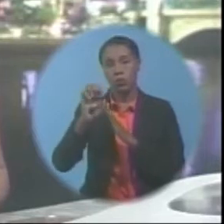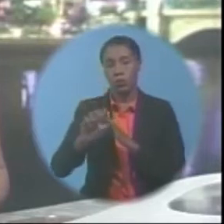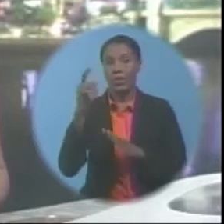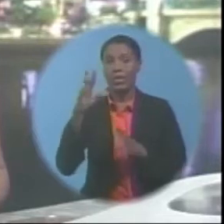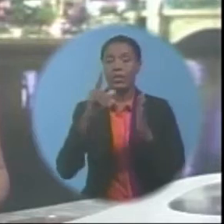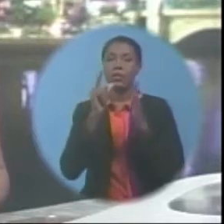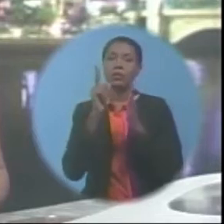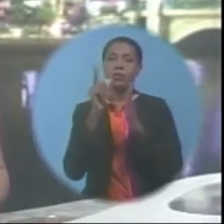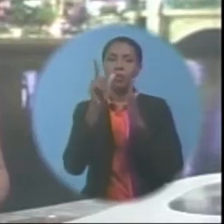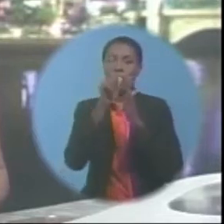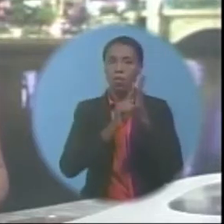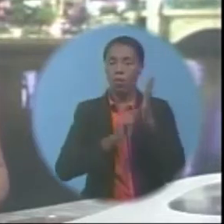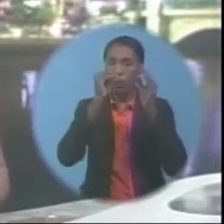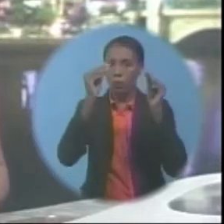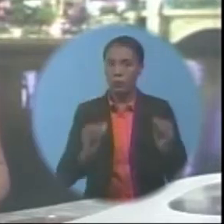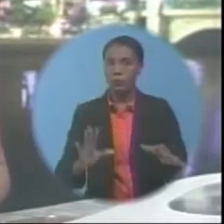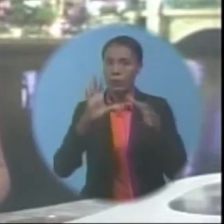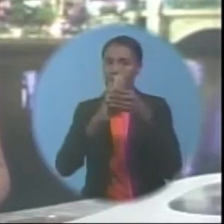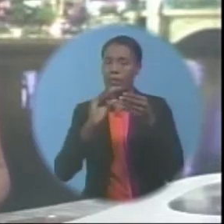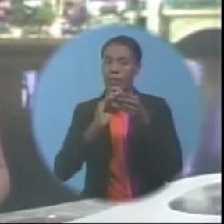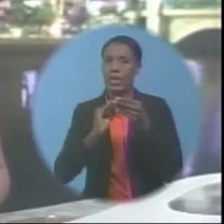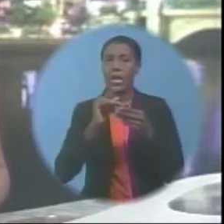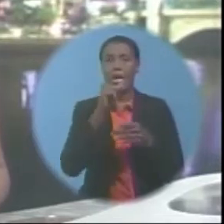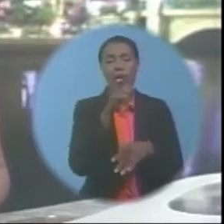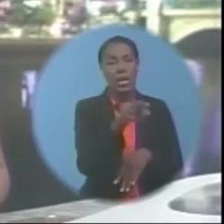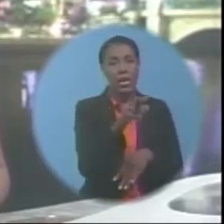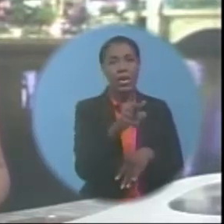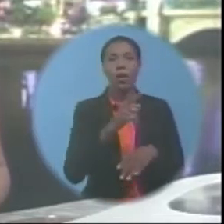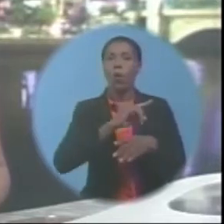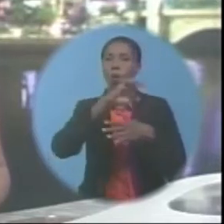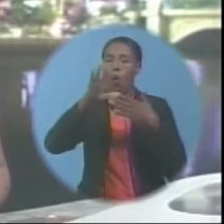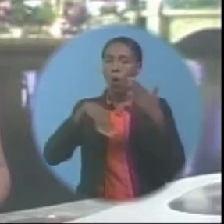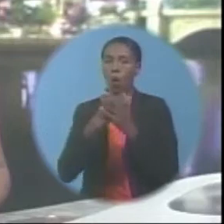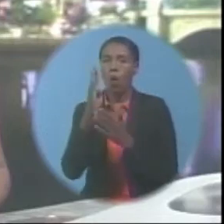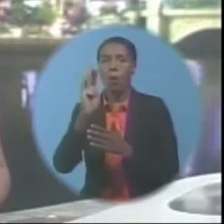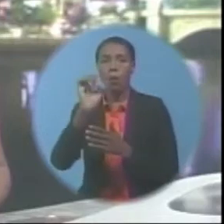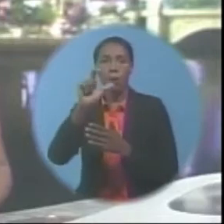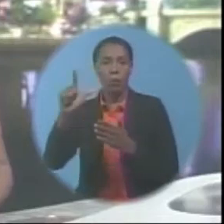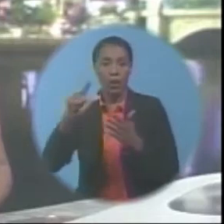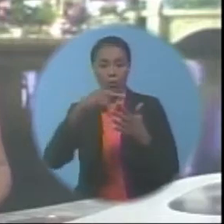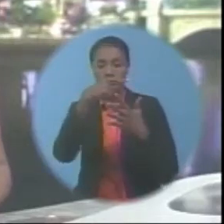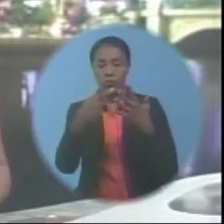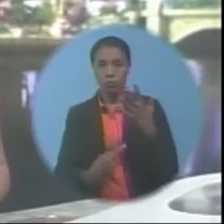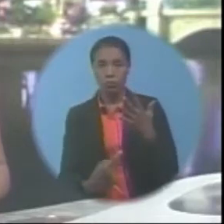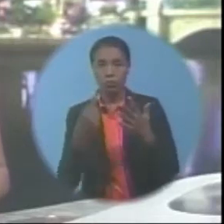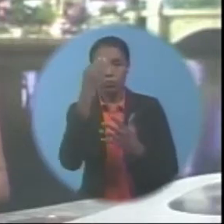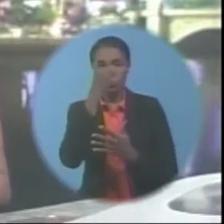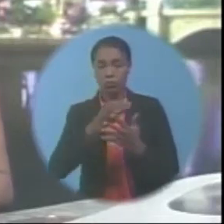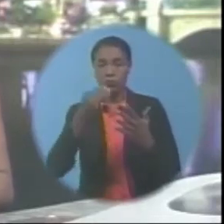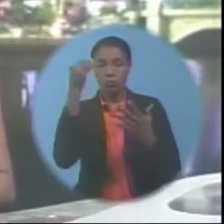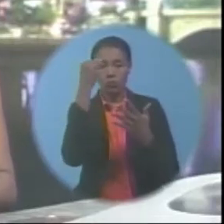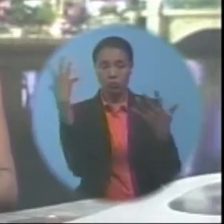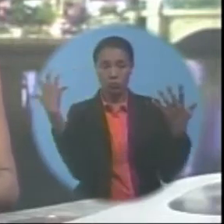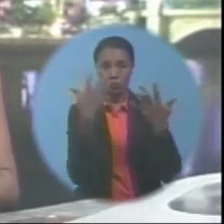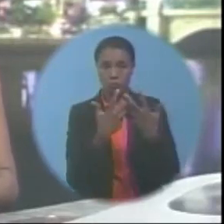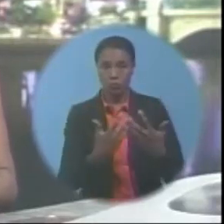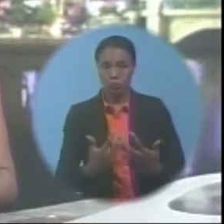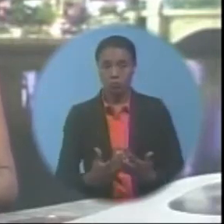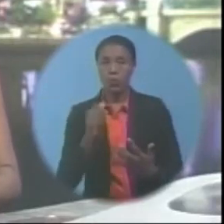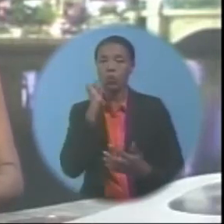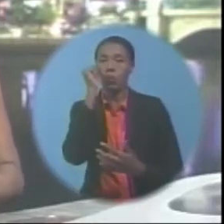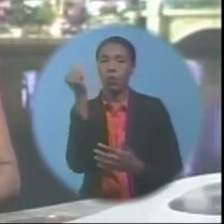Justice Scott his client had complied with all bail conditions since May 10th. Jackman will return to court